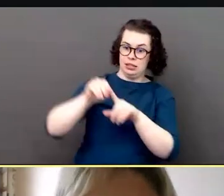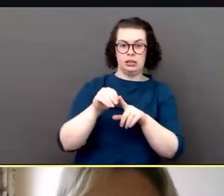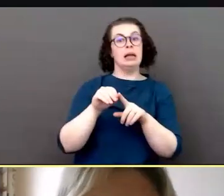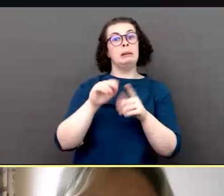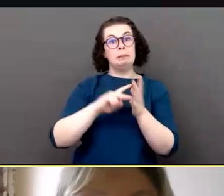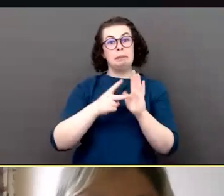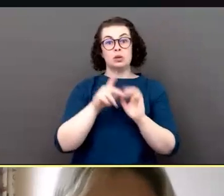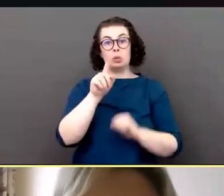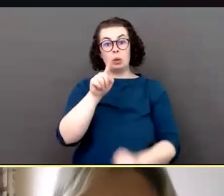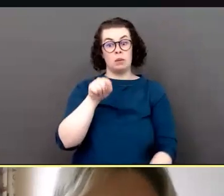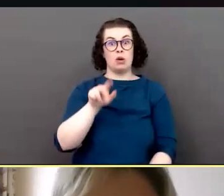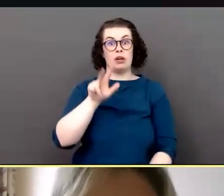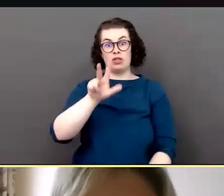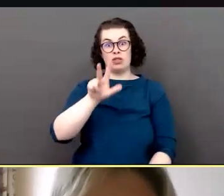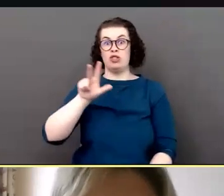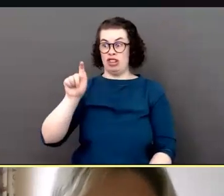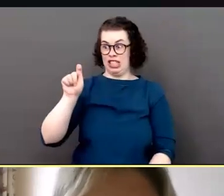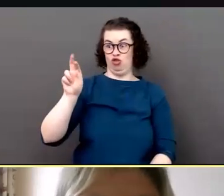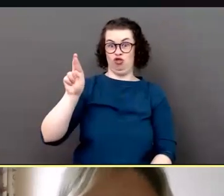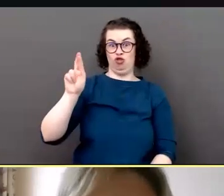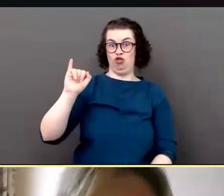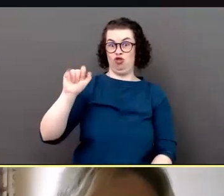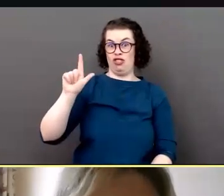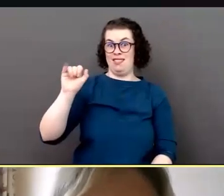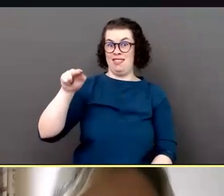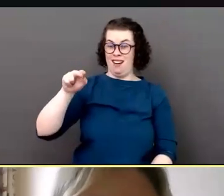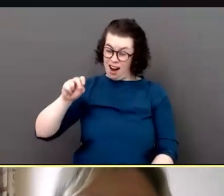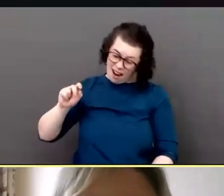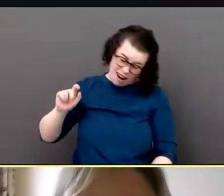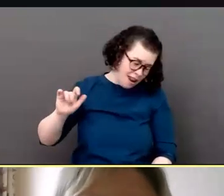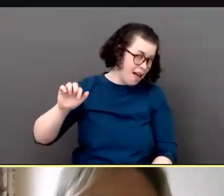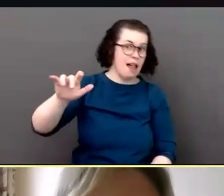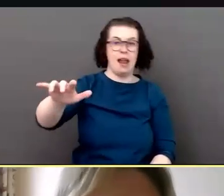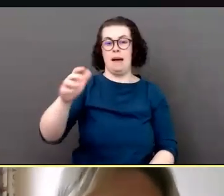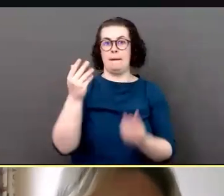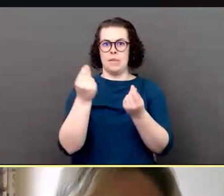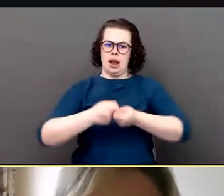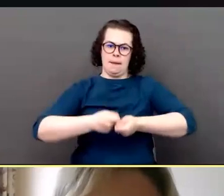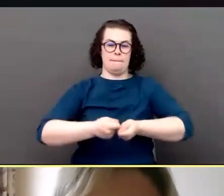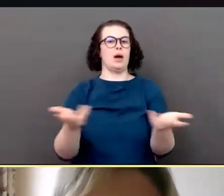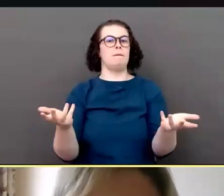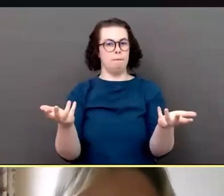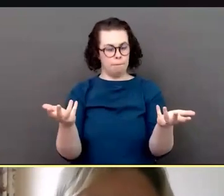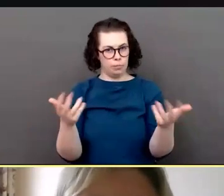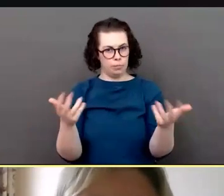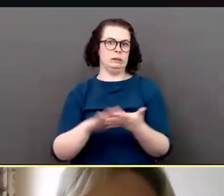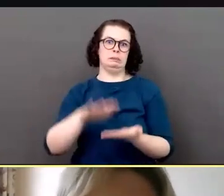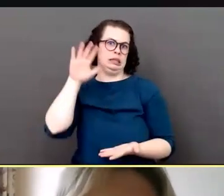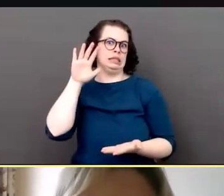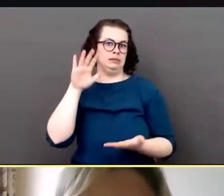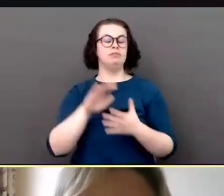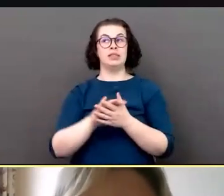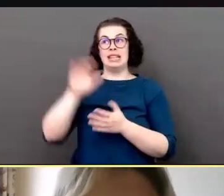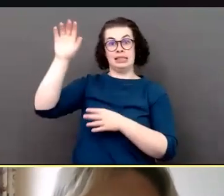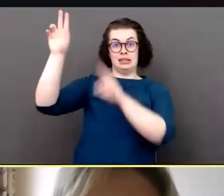trillion. It's really a lot of money. At the European level, we have the EU public procurement law to make sure